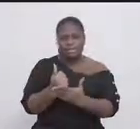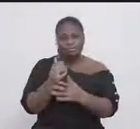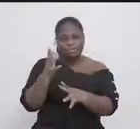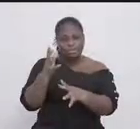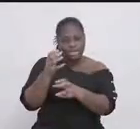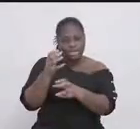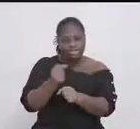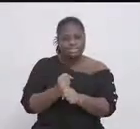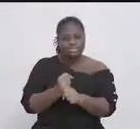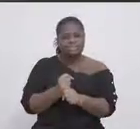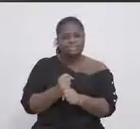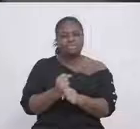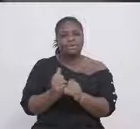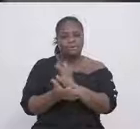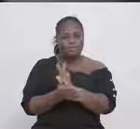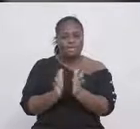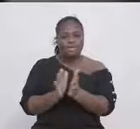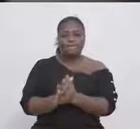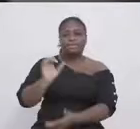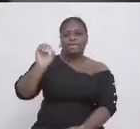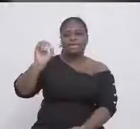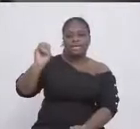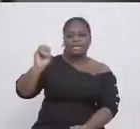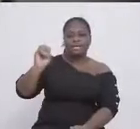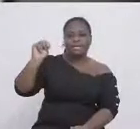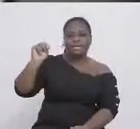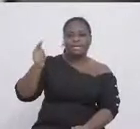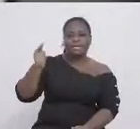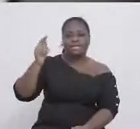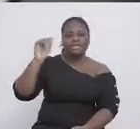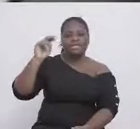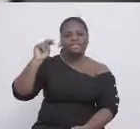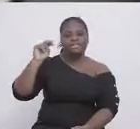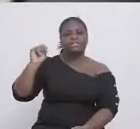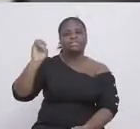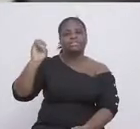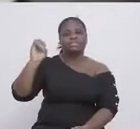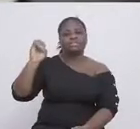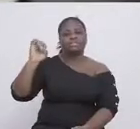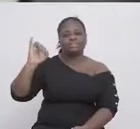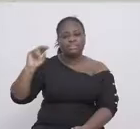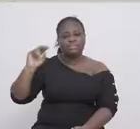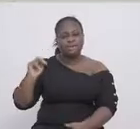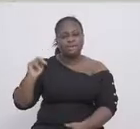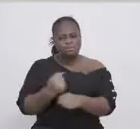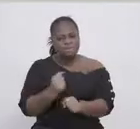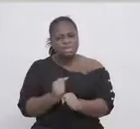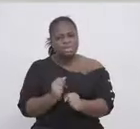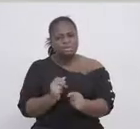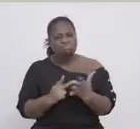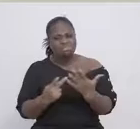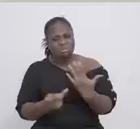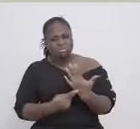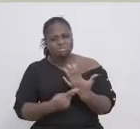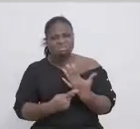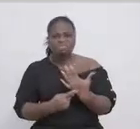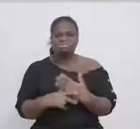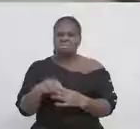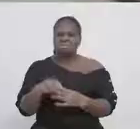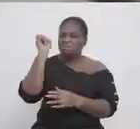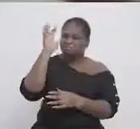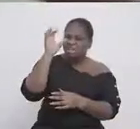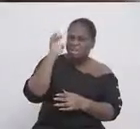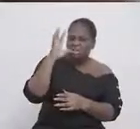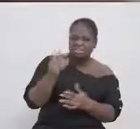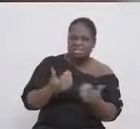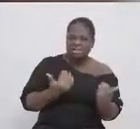of being an engineer. And ever since I enrolled in Ghana Code Club, I've been making projects like a traffic light, a guitar